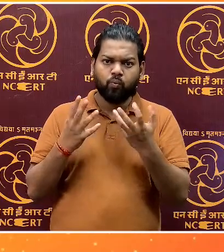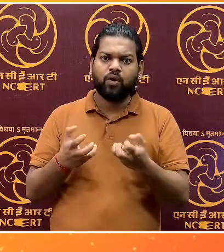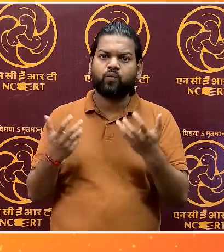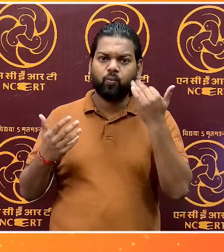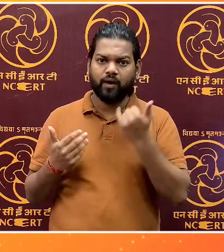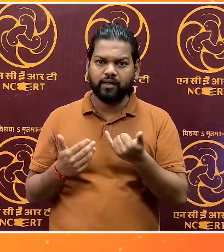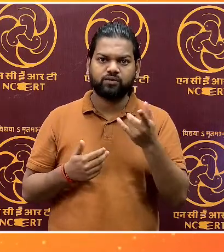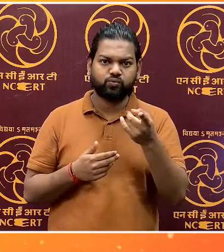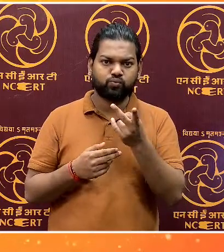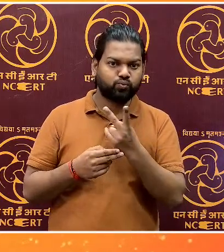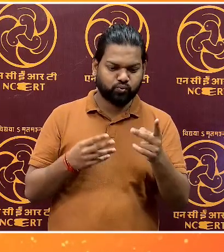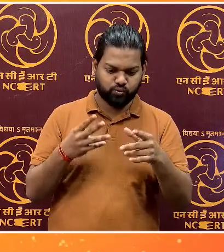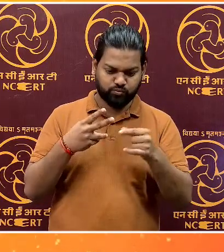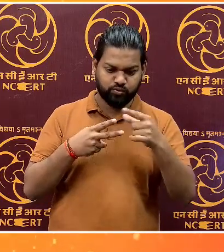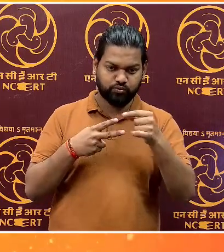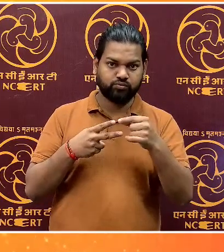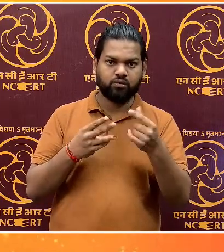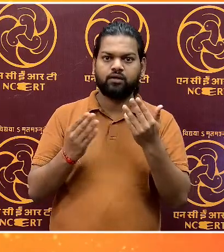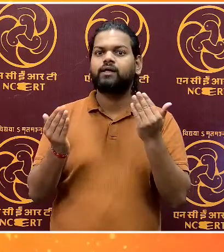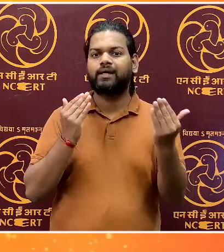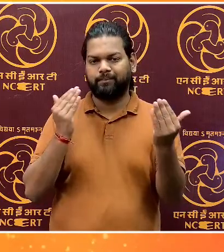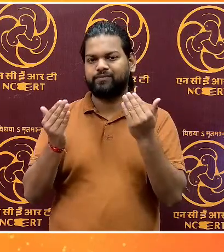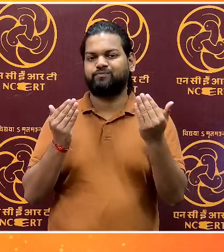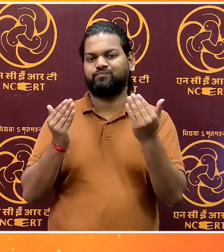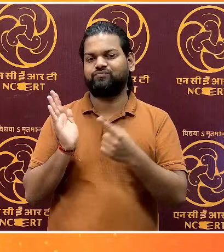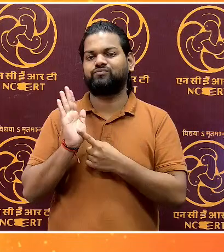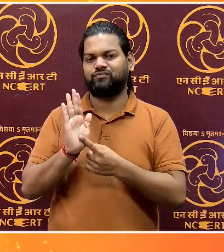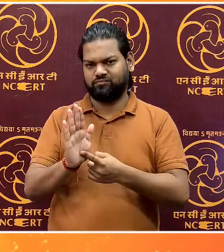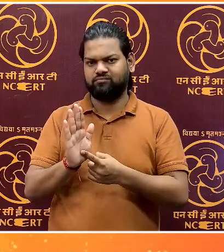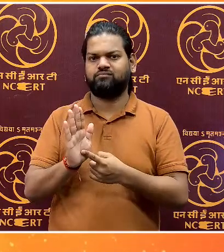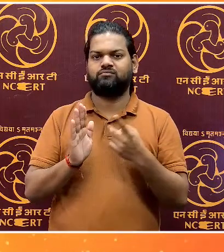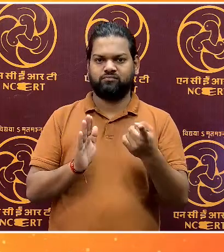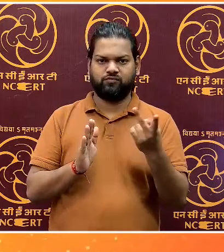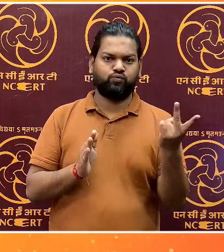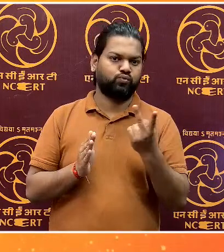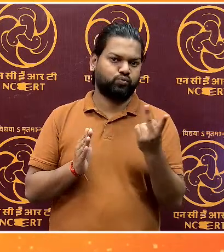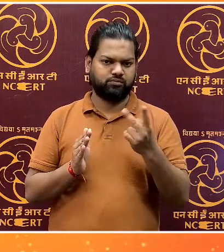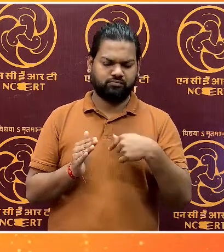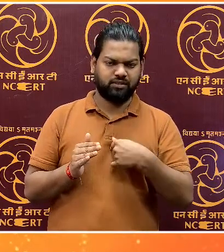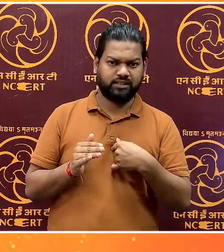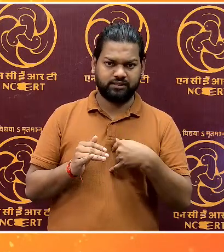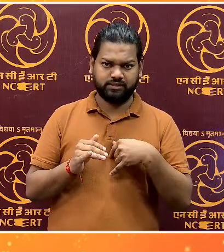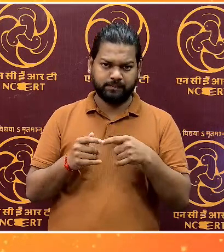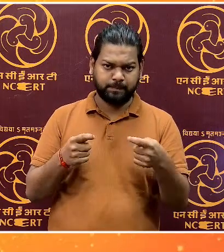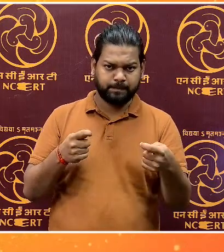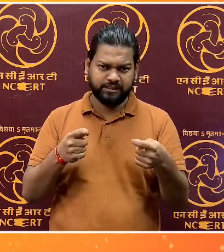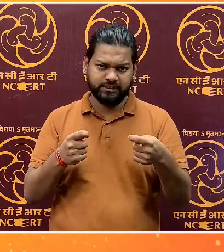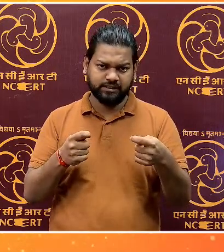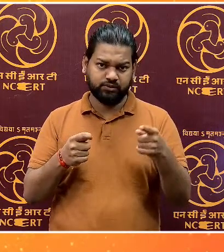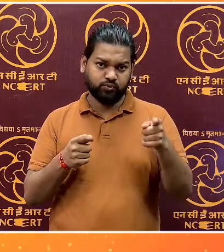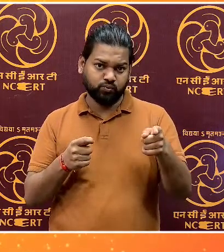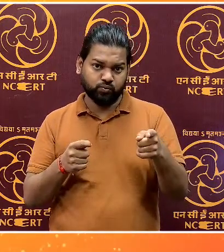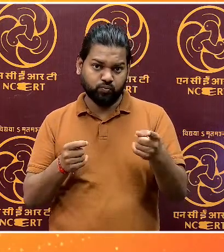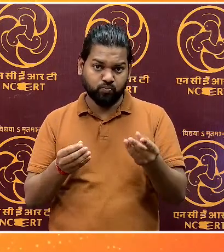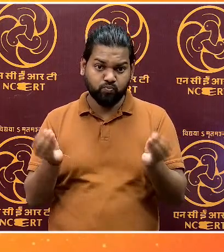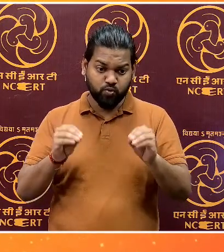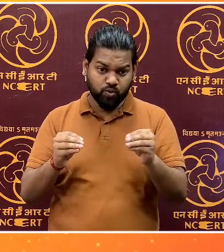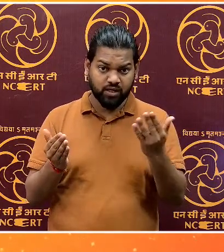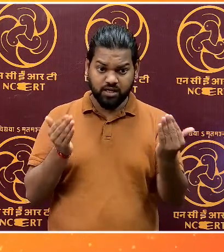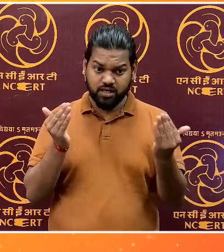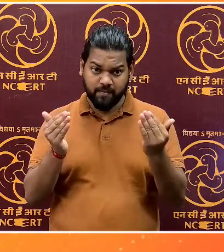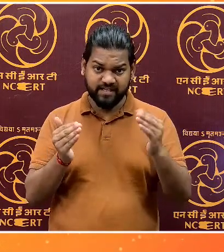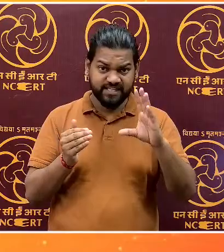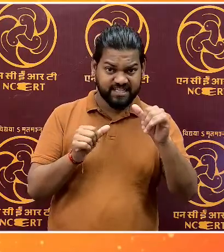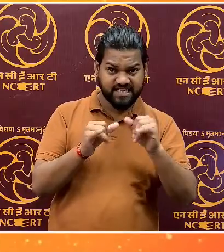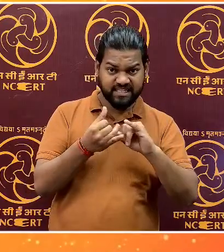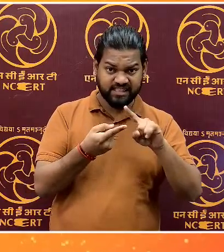order to make both these options comparable, I either need to adjust my case 1 to make it comparable with case